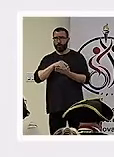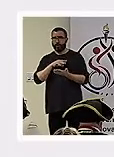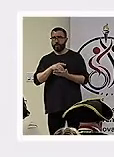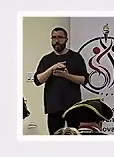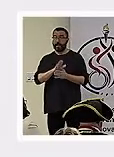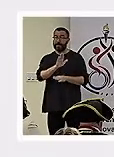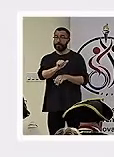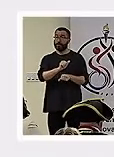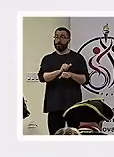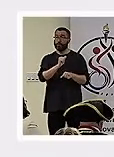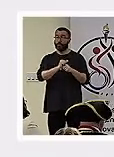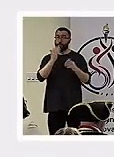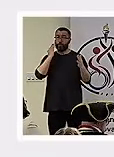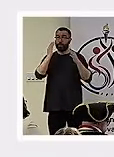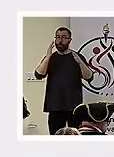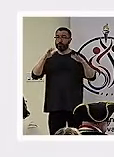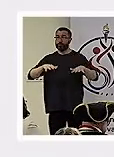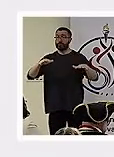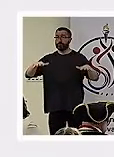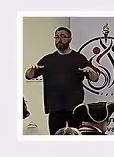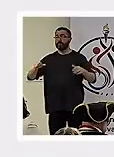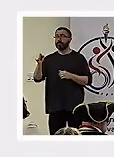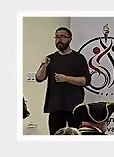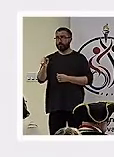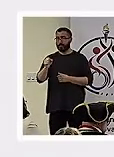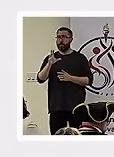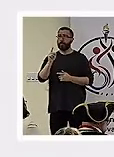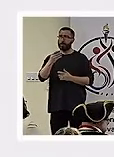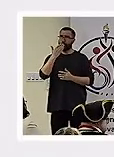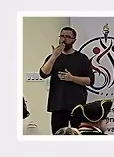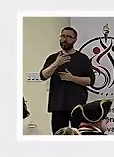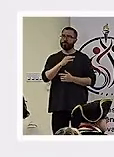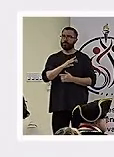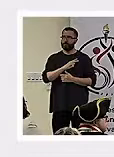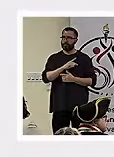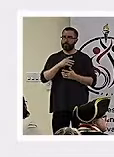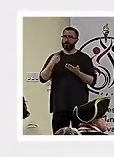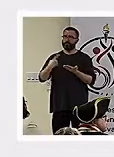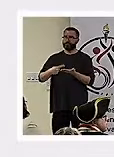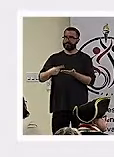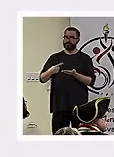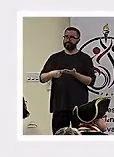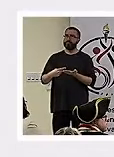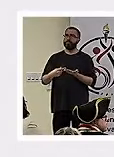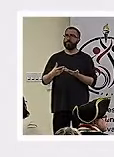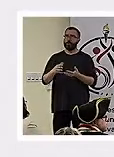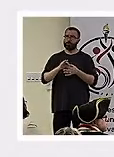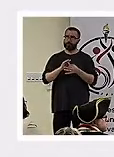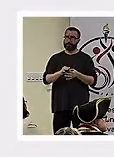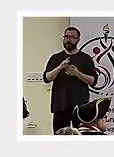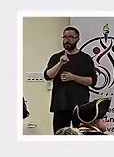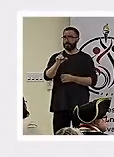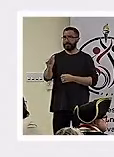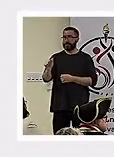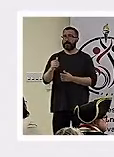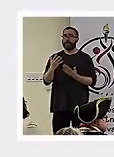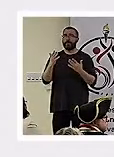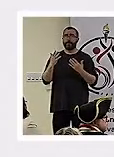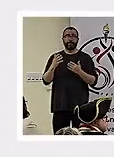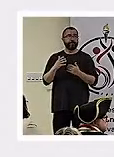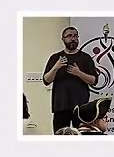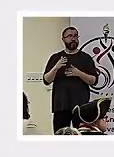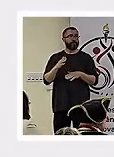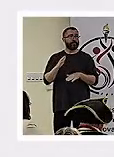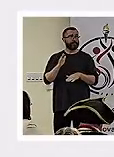raised awareness, but also has initiated meaningful conversations and engagement around disability. I invite the